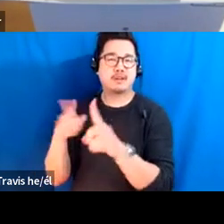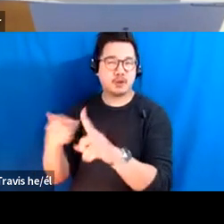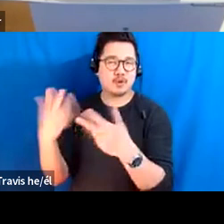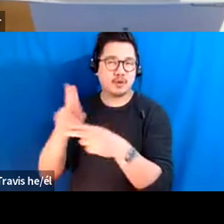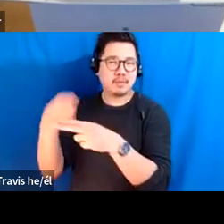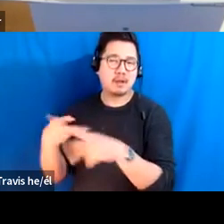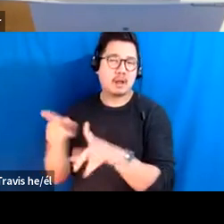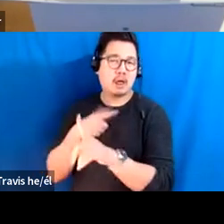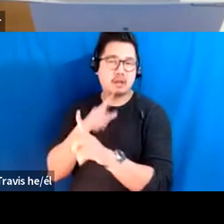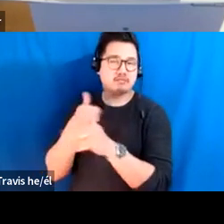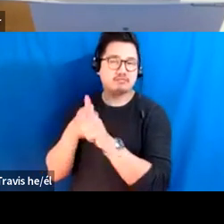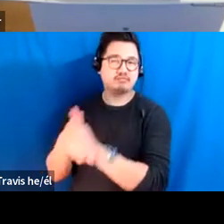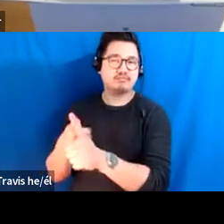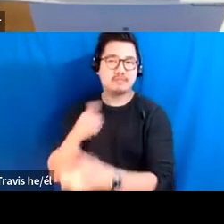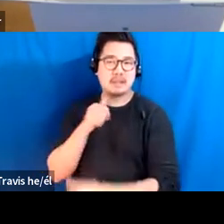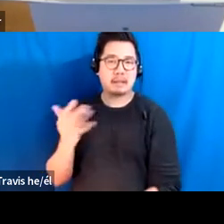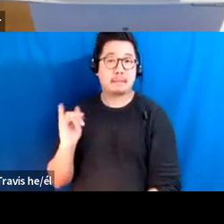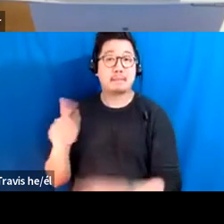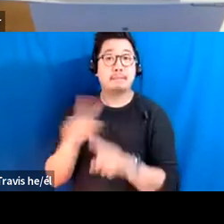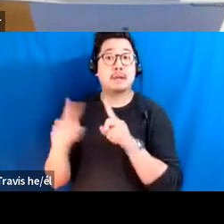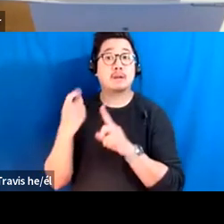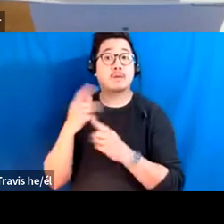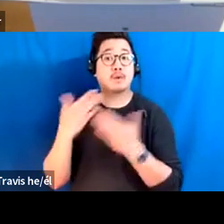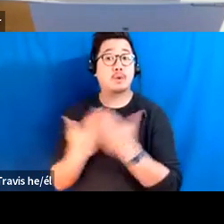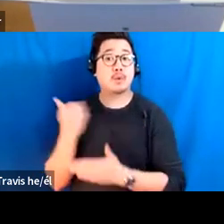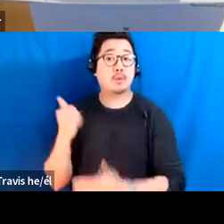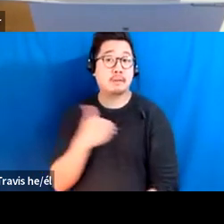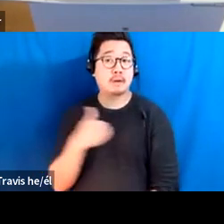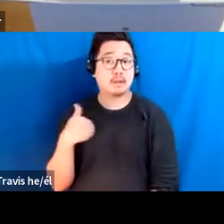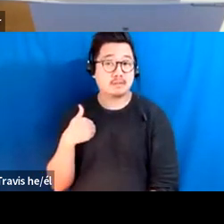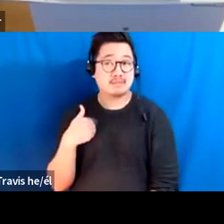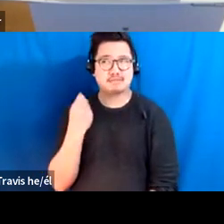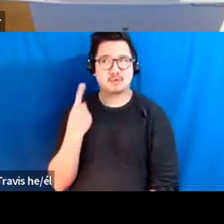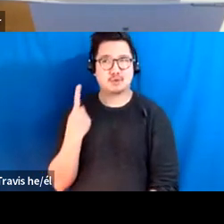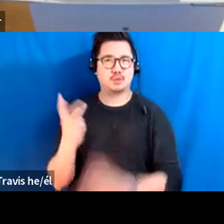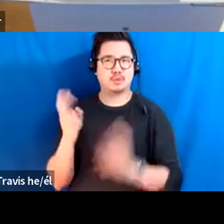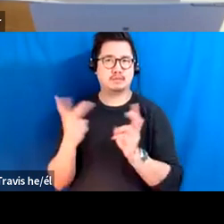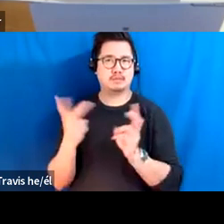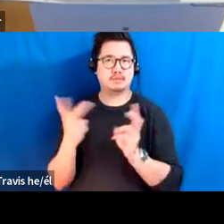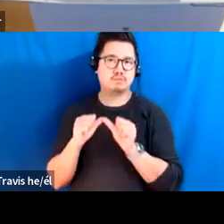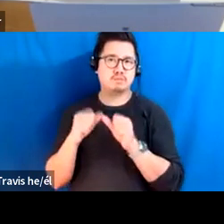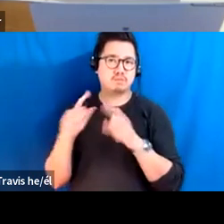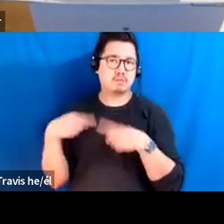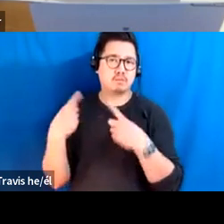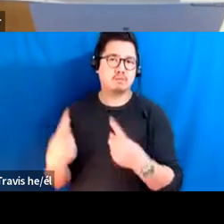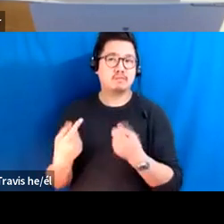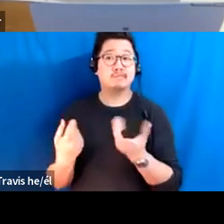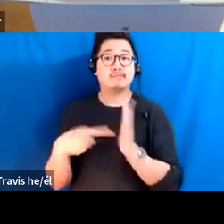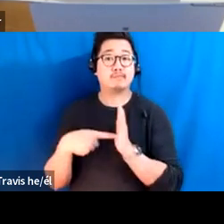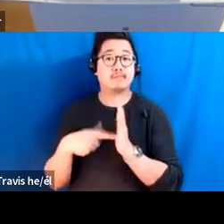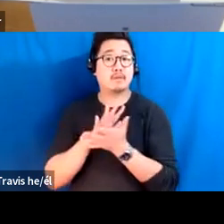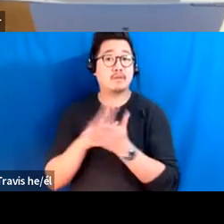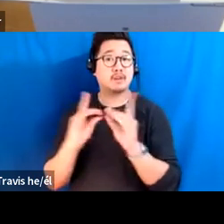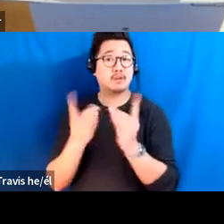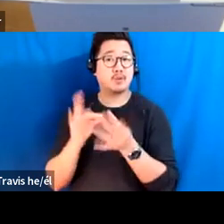particularly for uh our newer members um this has been an ongoing issue for years and where the district has evolved on code of